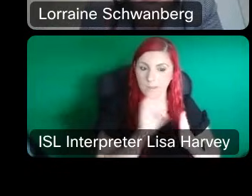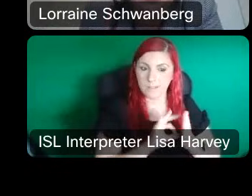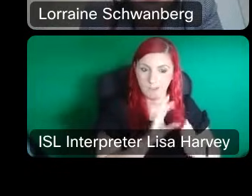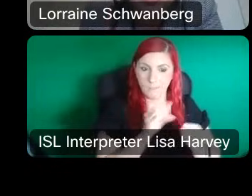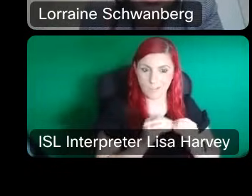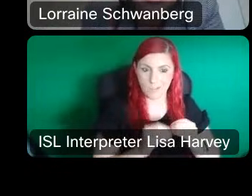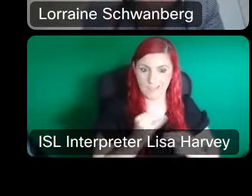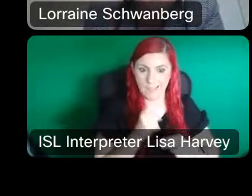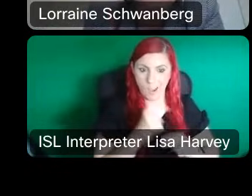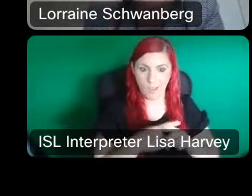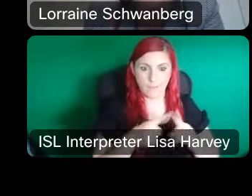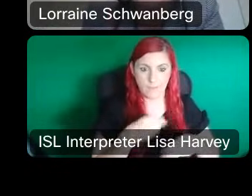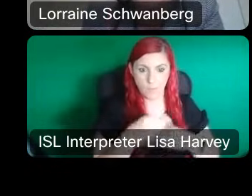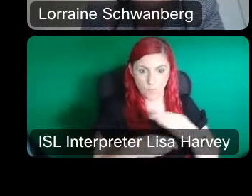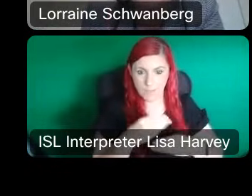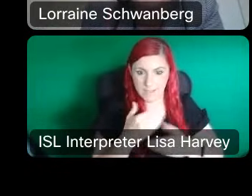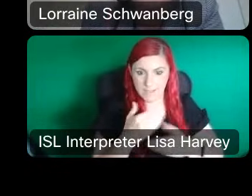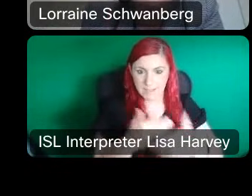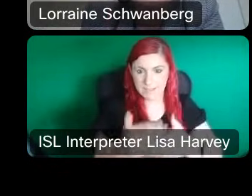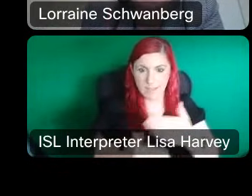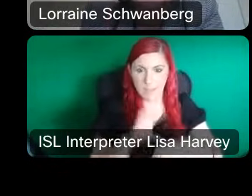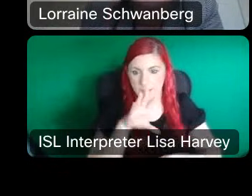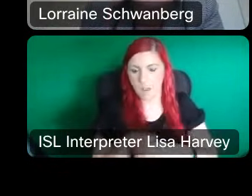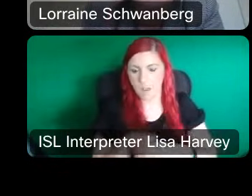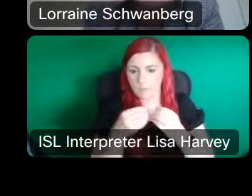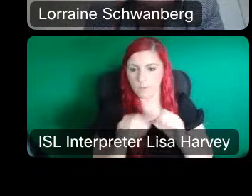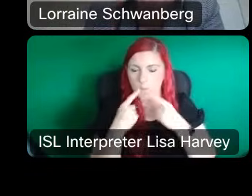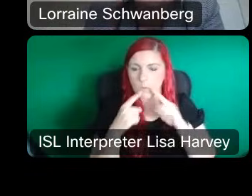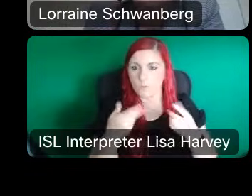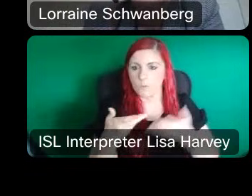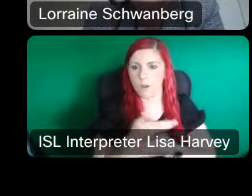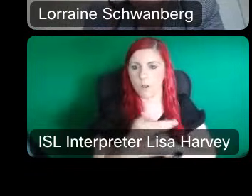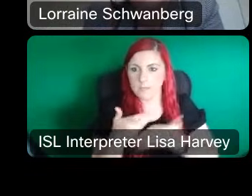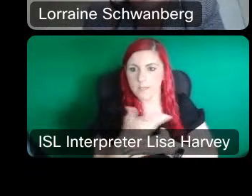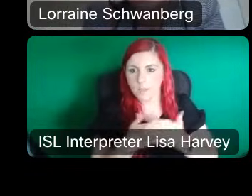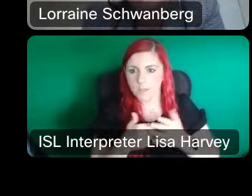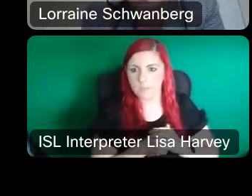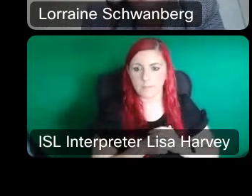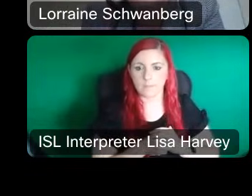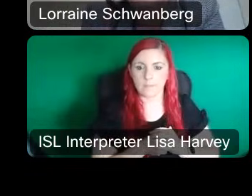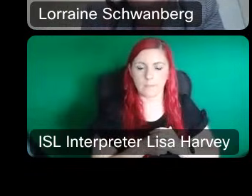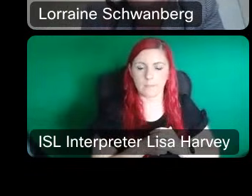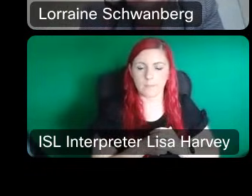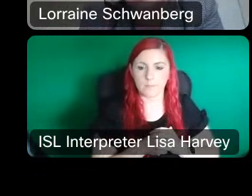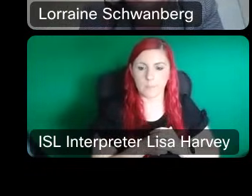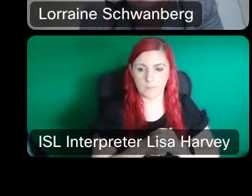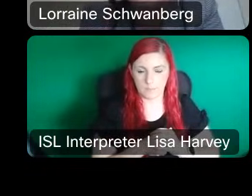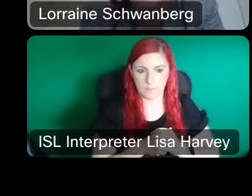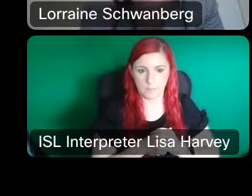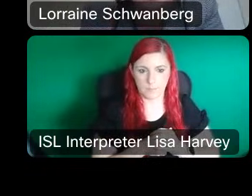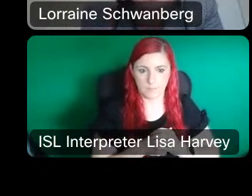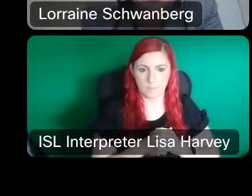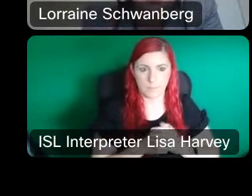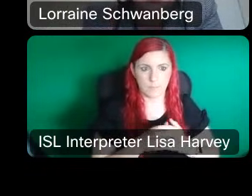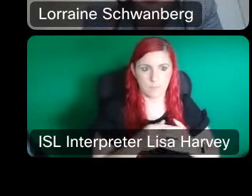need to think about as part of the open disclosure conversation. Just even talking about what does it mean to apologize,